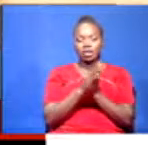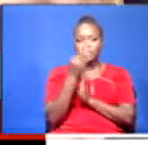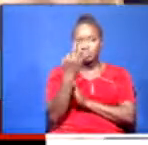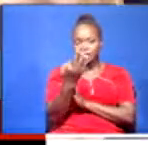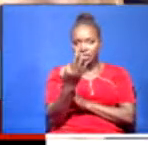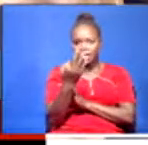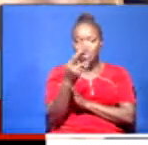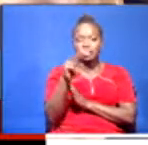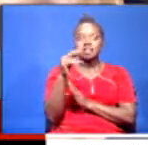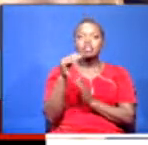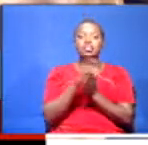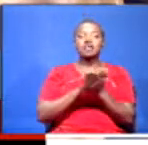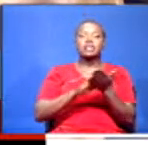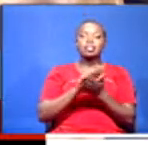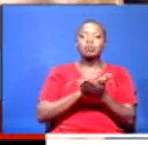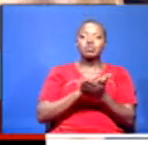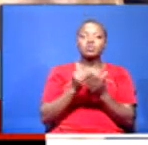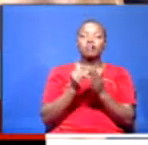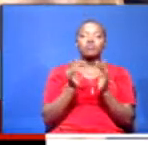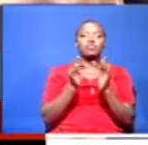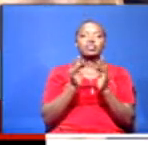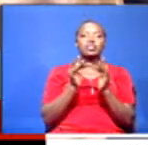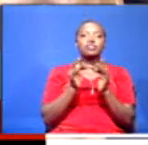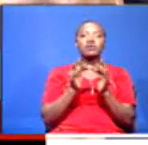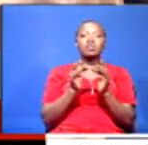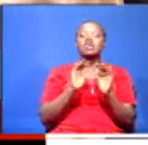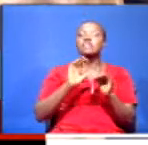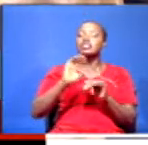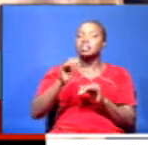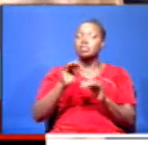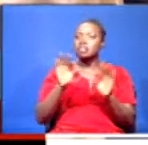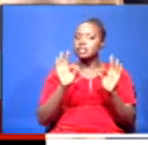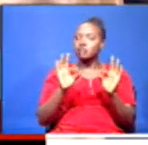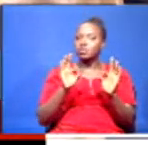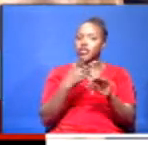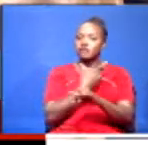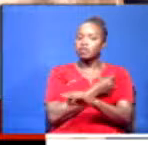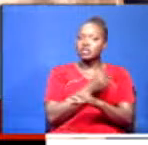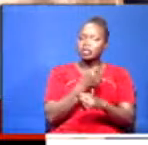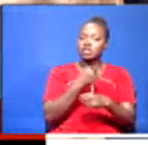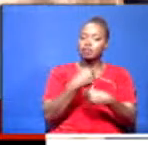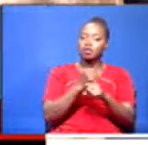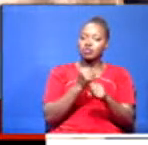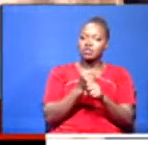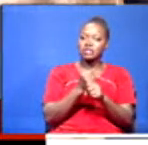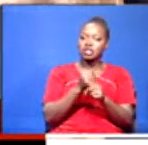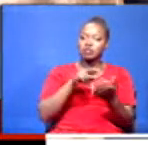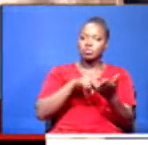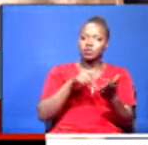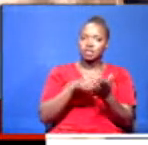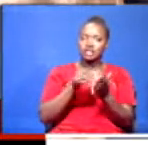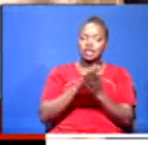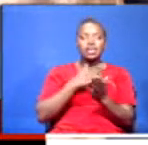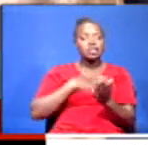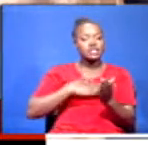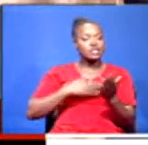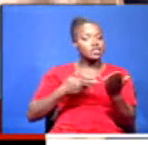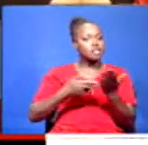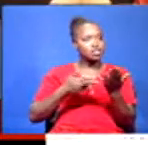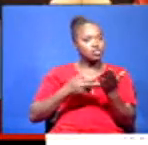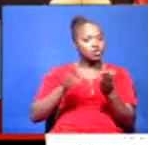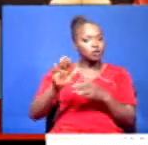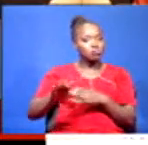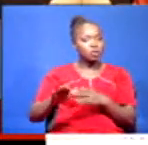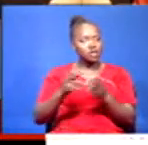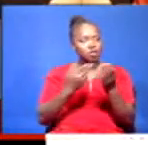the establishment of a digital media city, smart vaccine manufacturing initiative, a science and technology park in